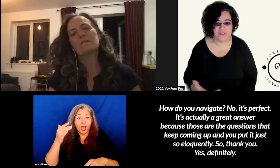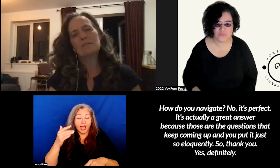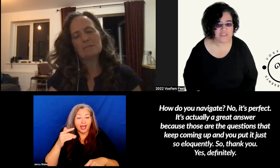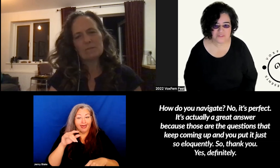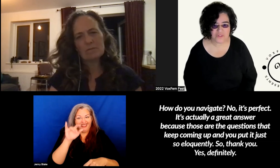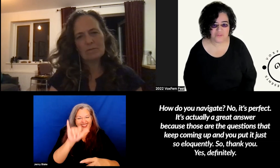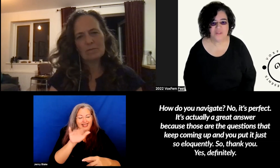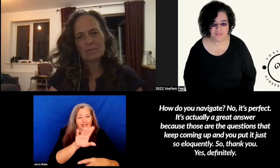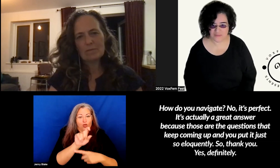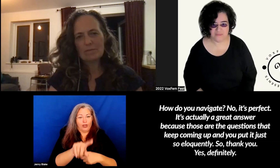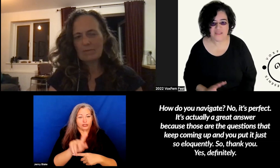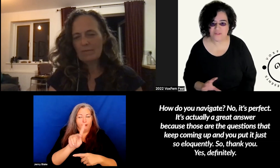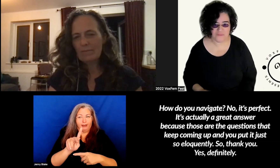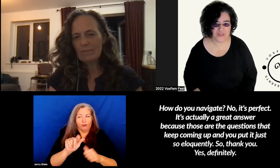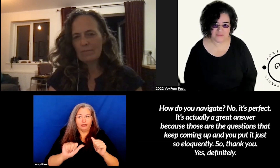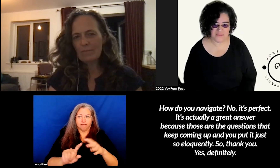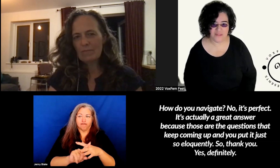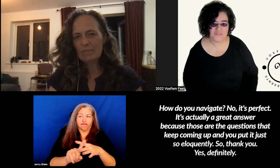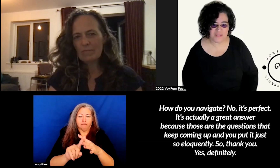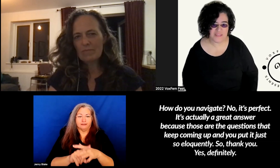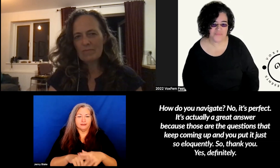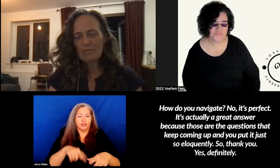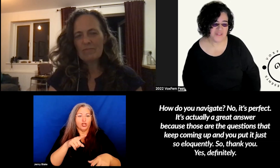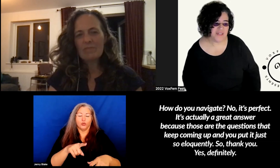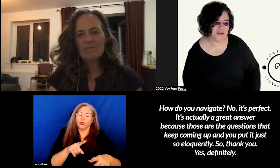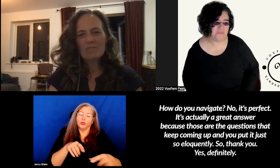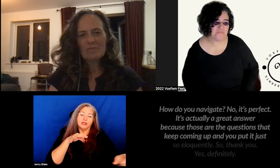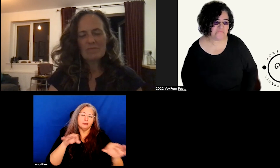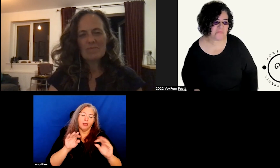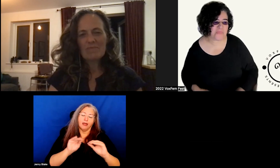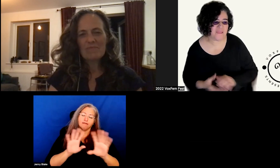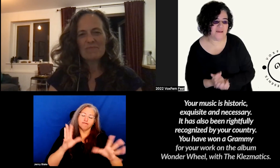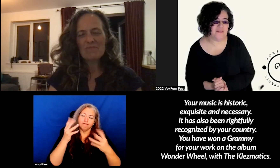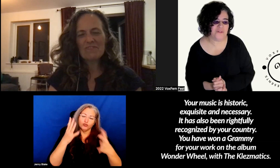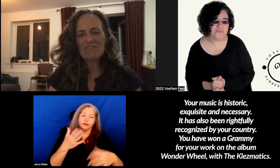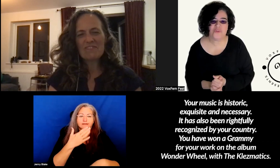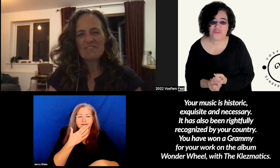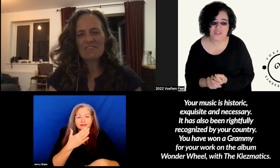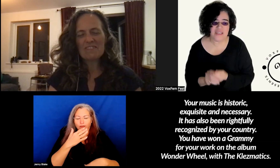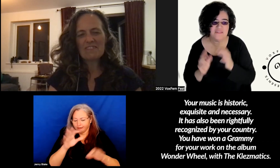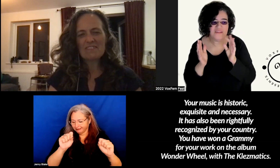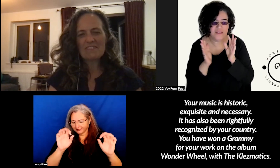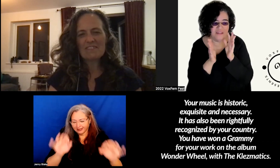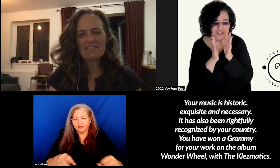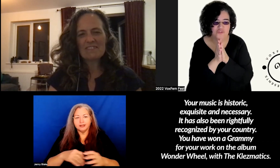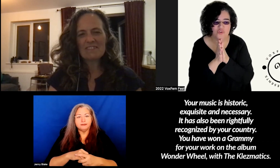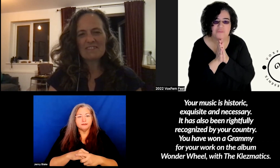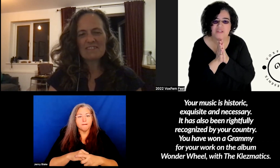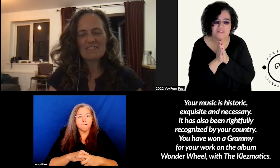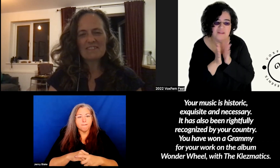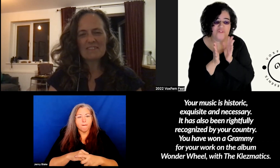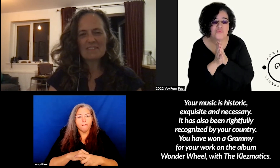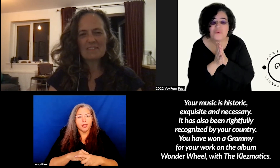just so eloquently. So thank you. Yes, definitely. Your music is